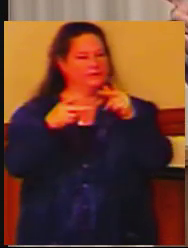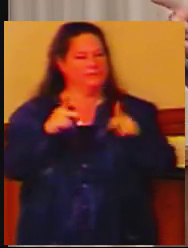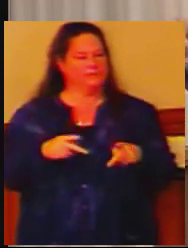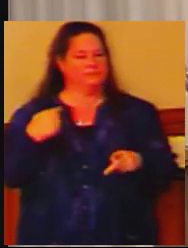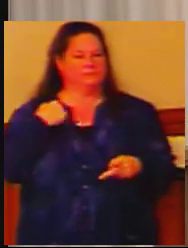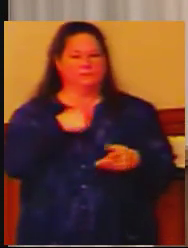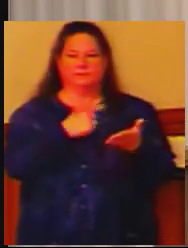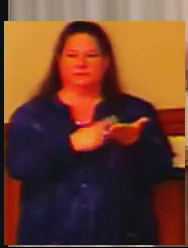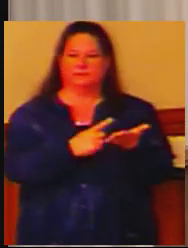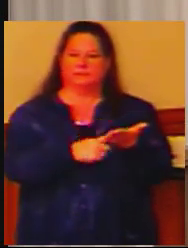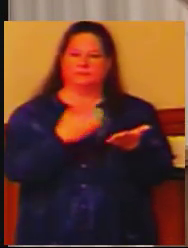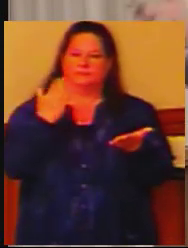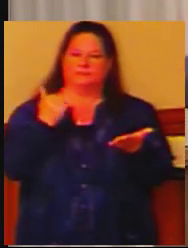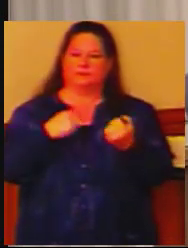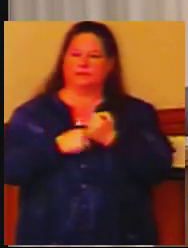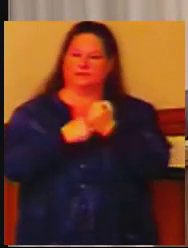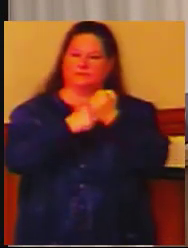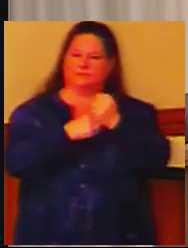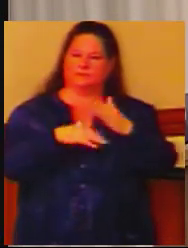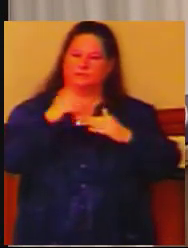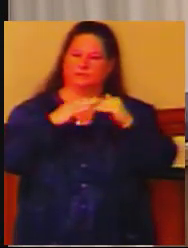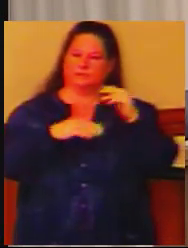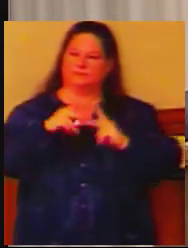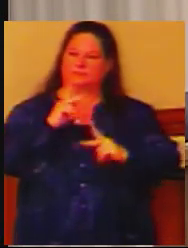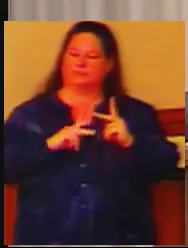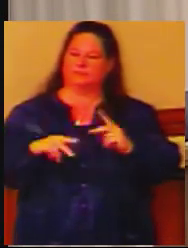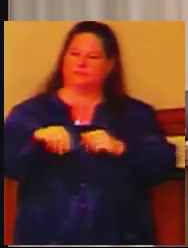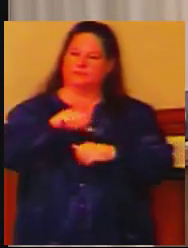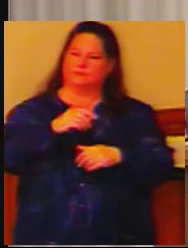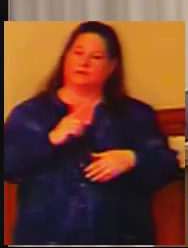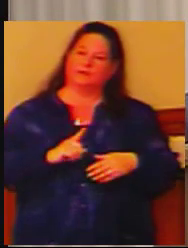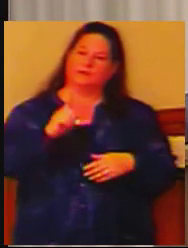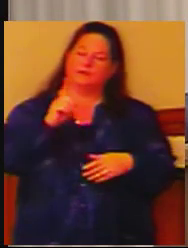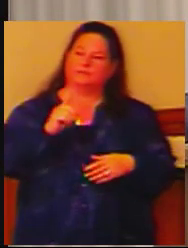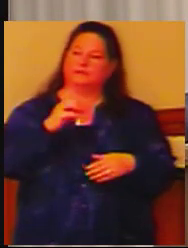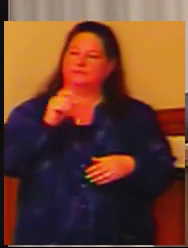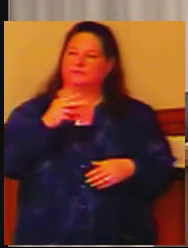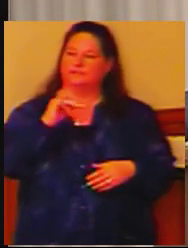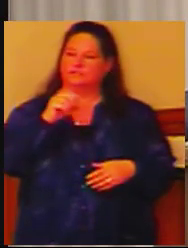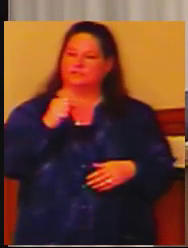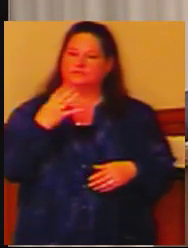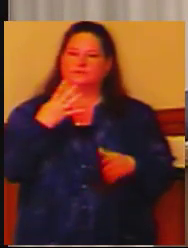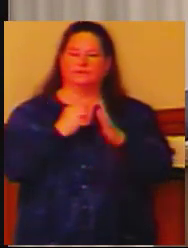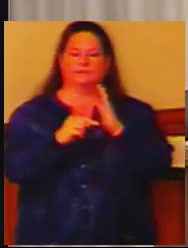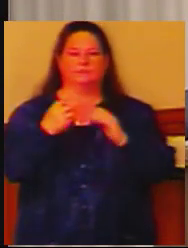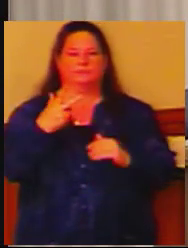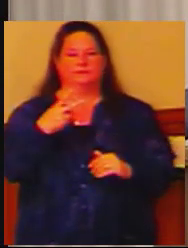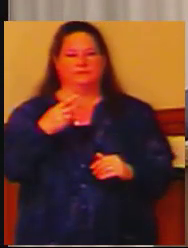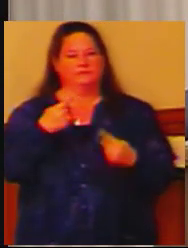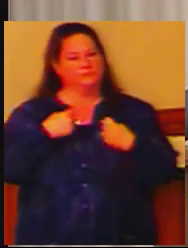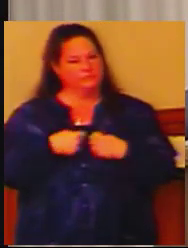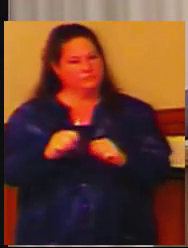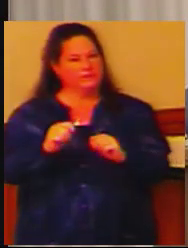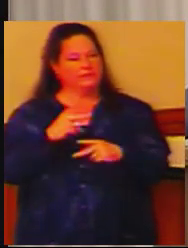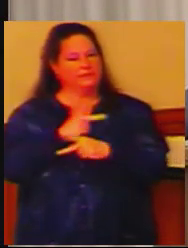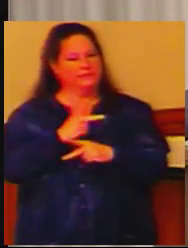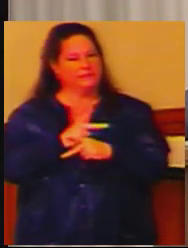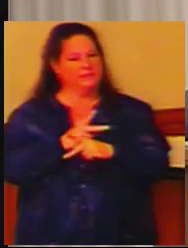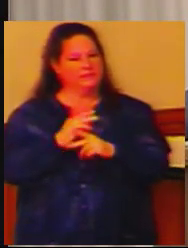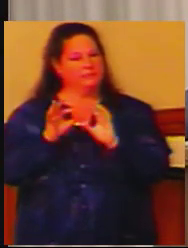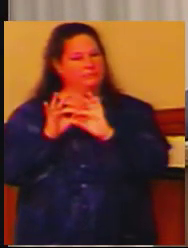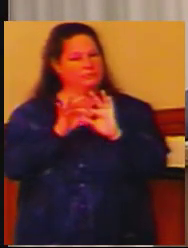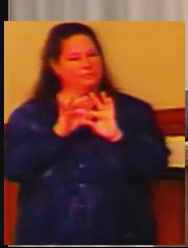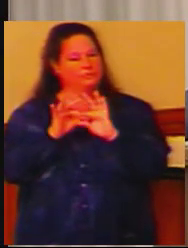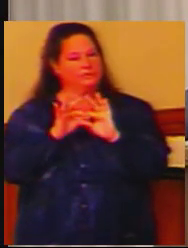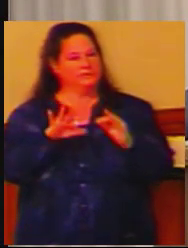about earlier. Edifying, building everybody up. And then Ephesians 4:3, endeavoring to keep the unity of